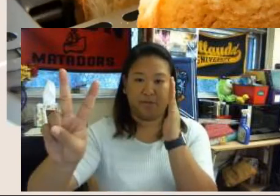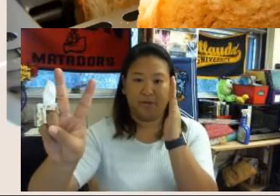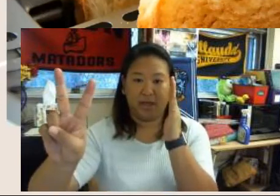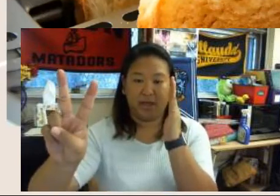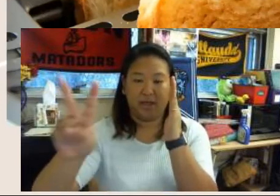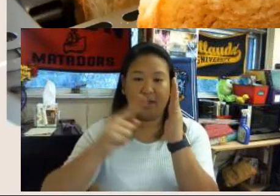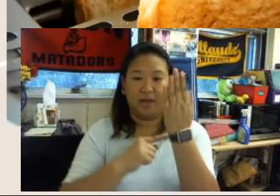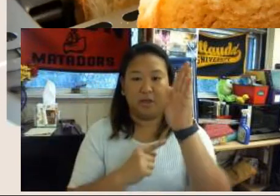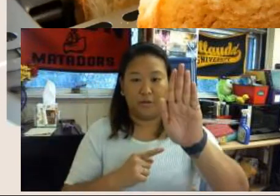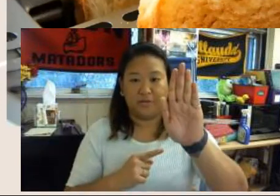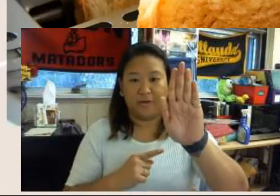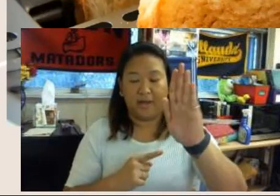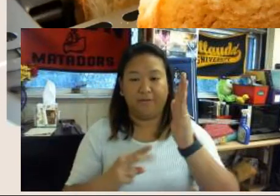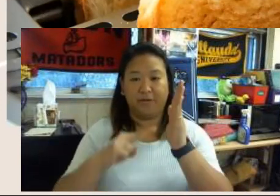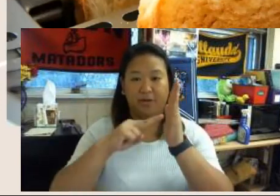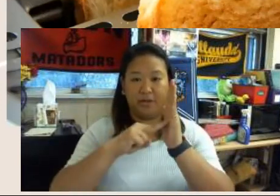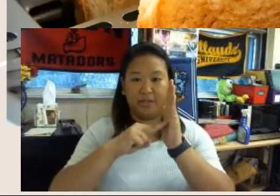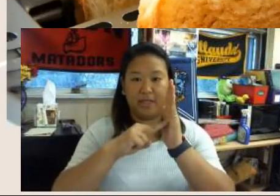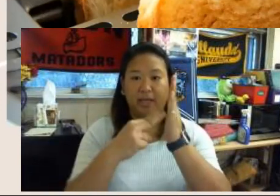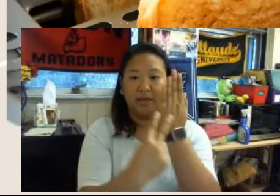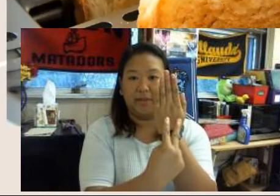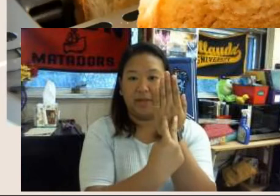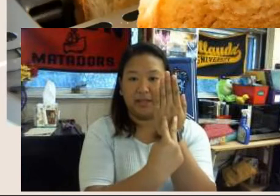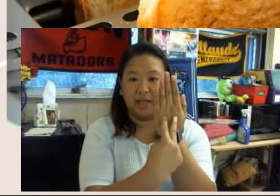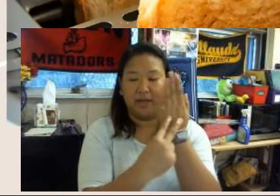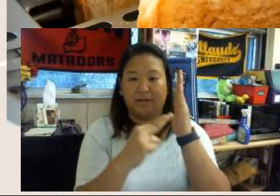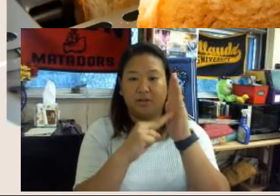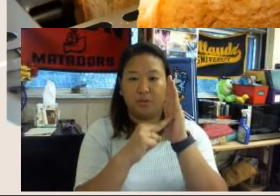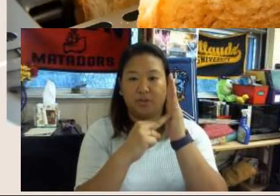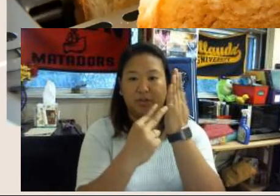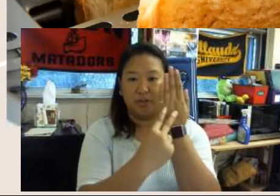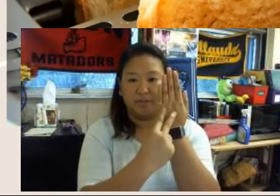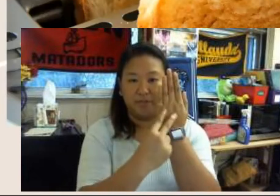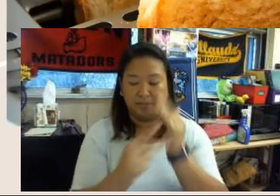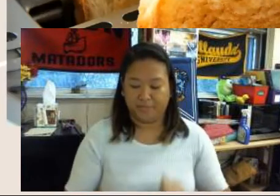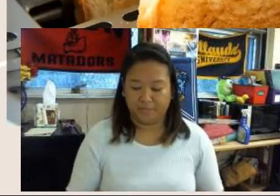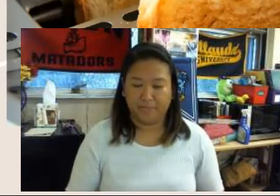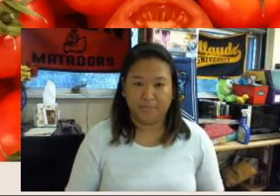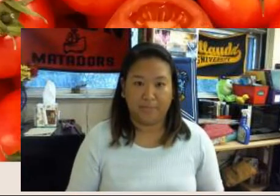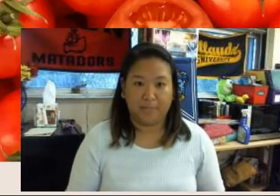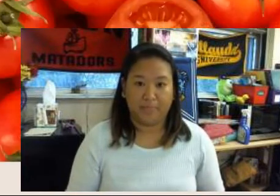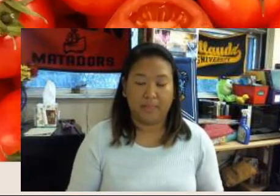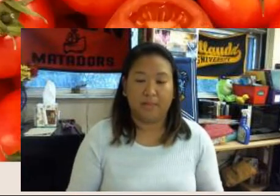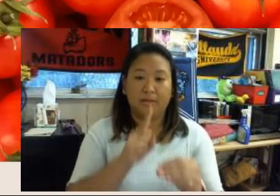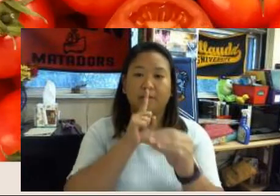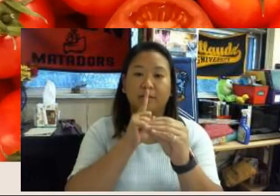Okay, there's a V. Closed 5. This side and then that side. Toast.